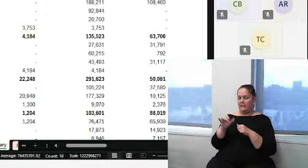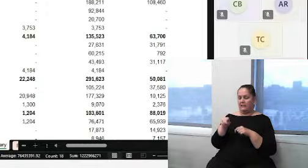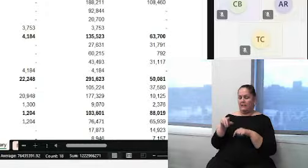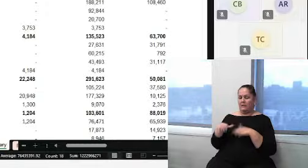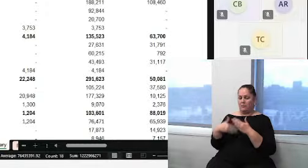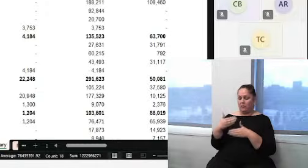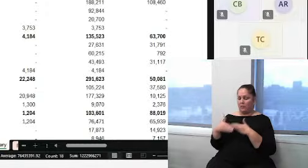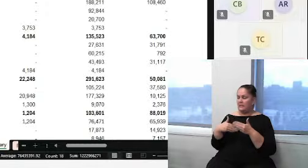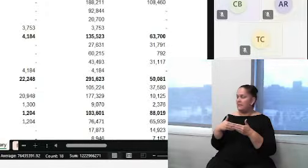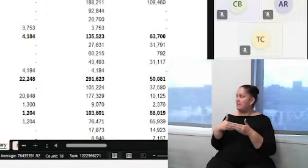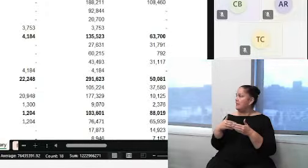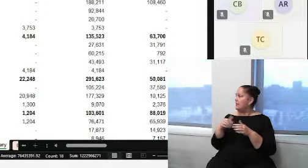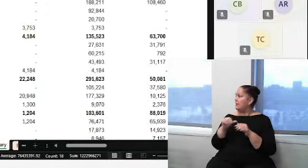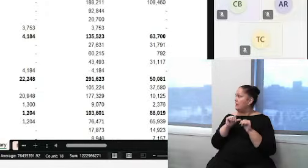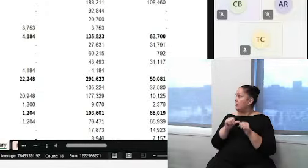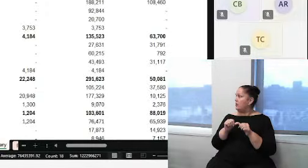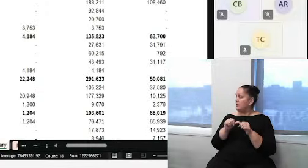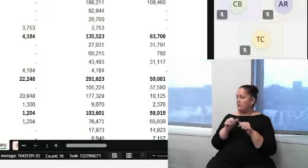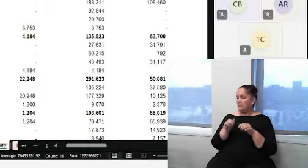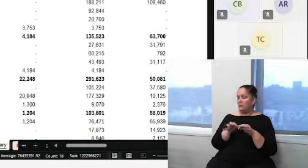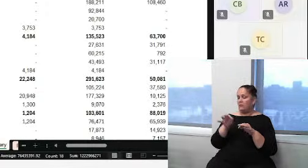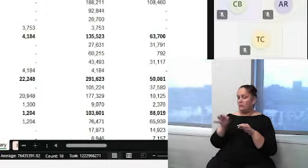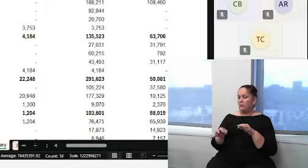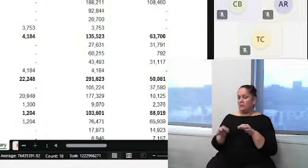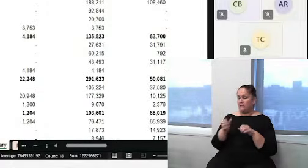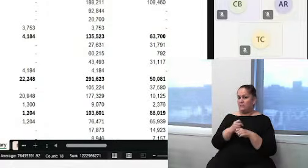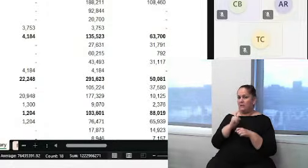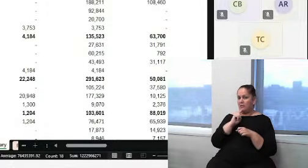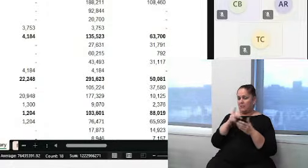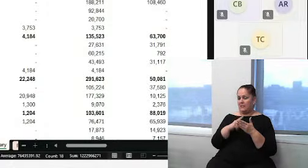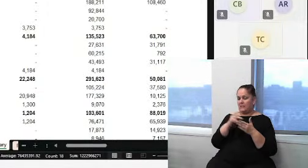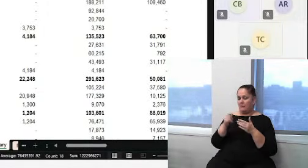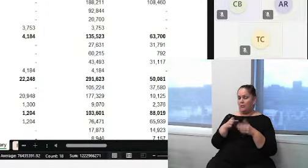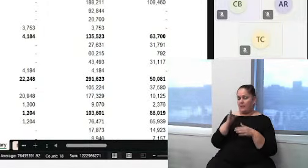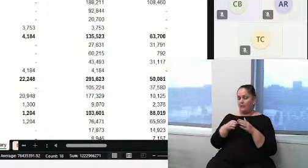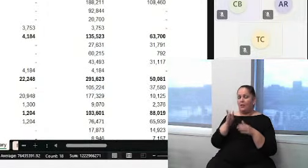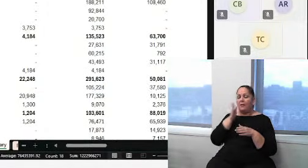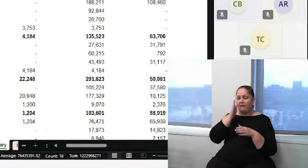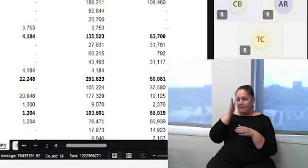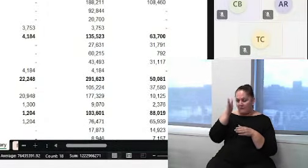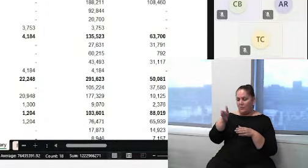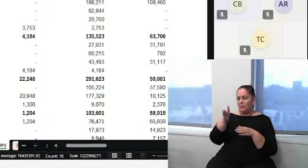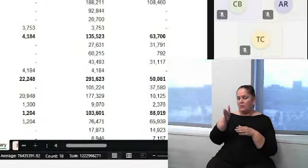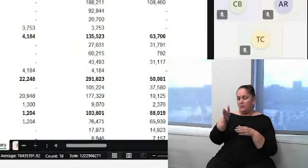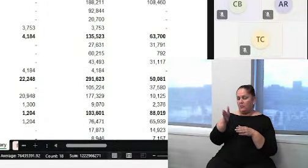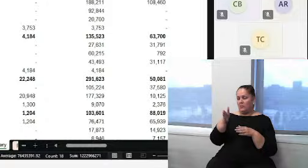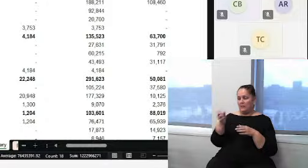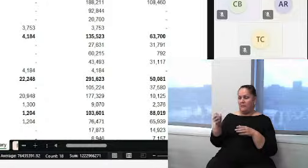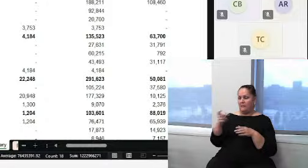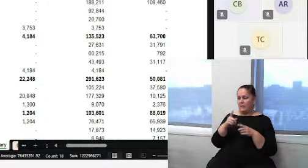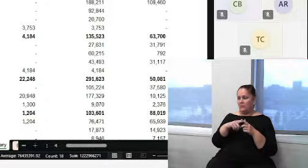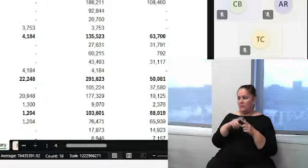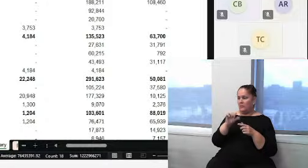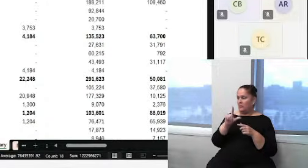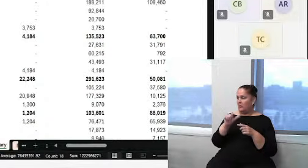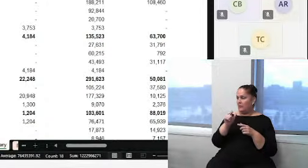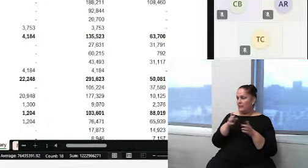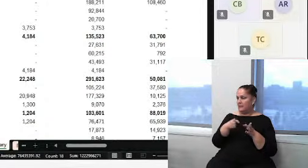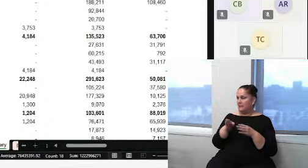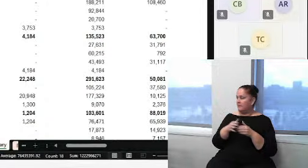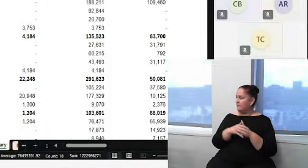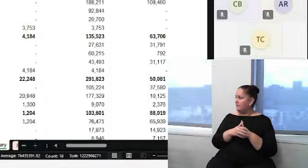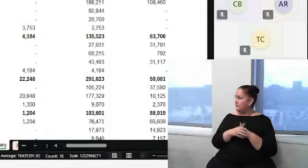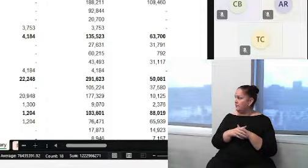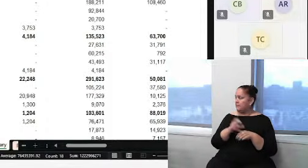under NFC and continue to that process and continue pushing to ensure those projects get then in the future, get